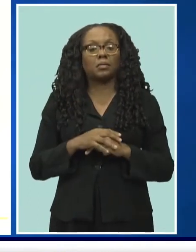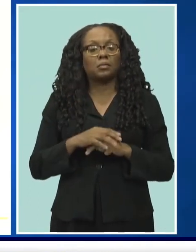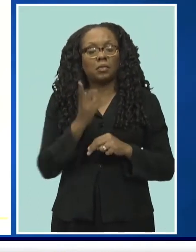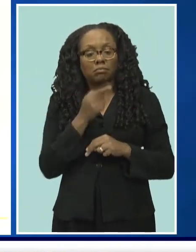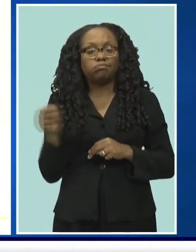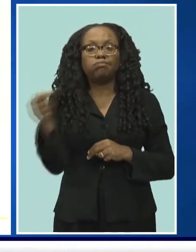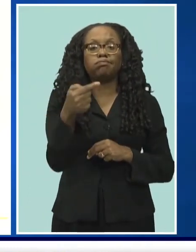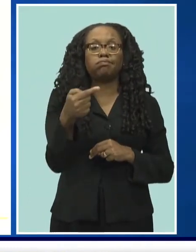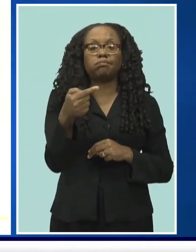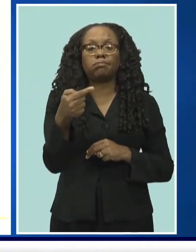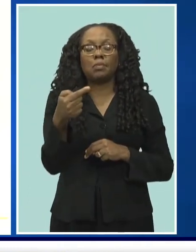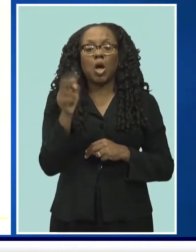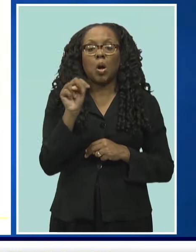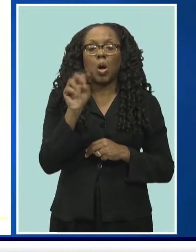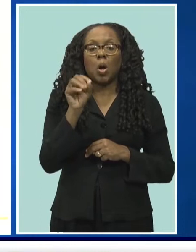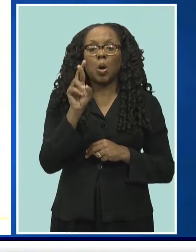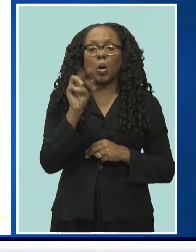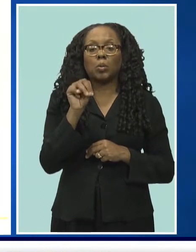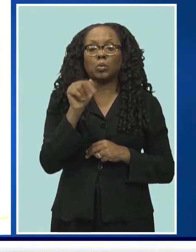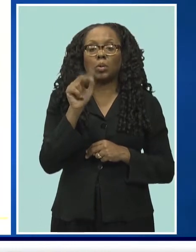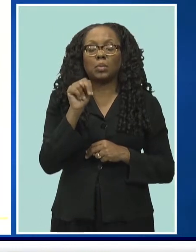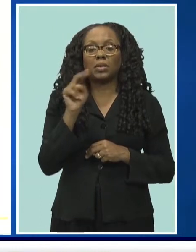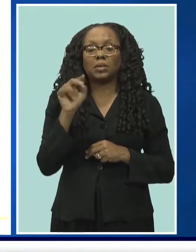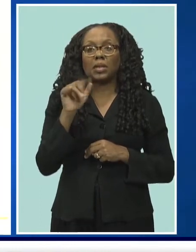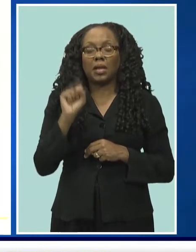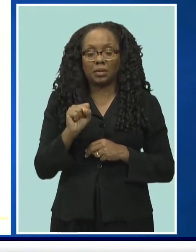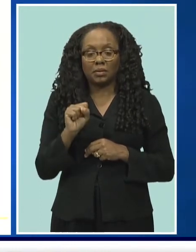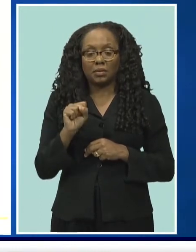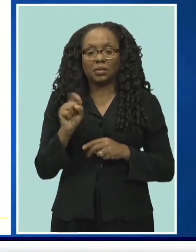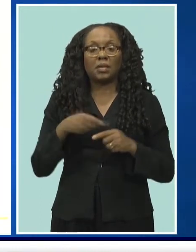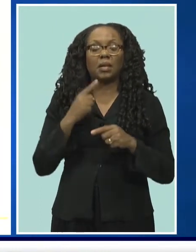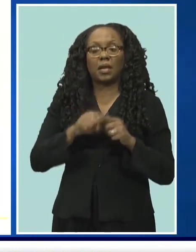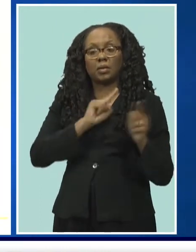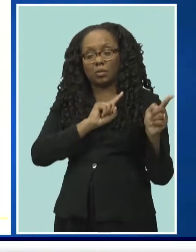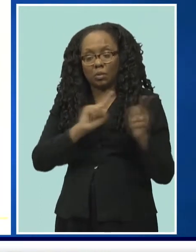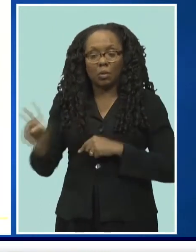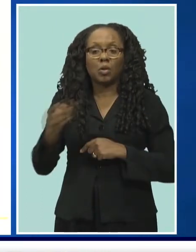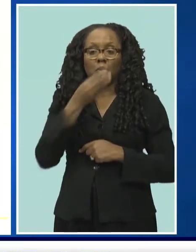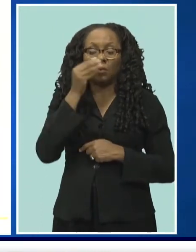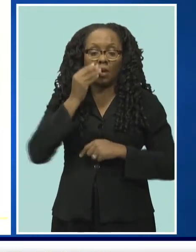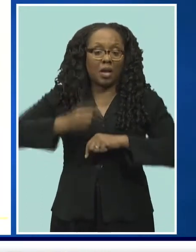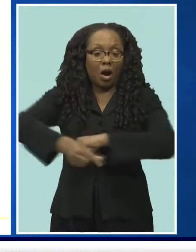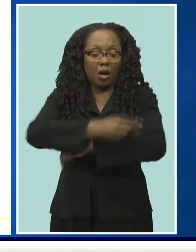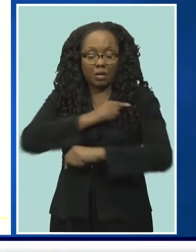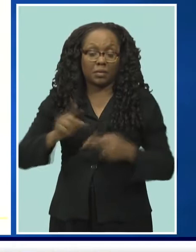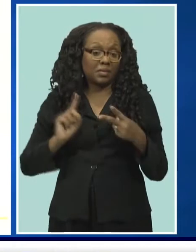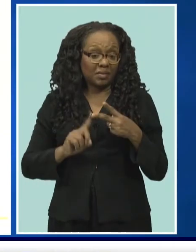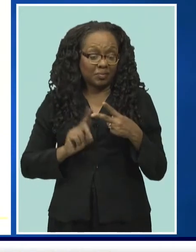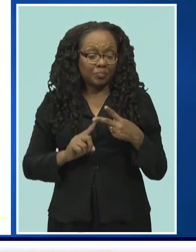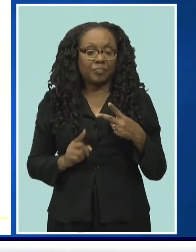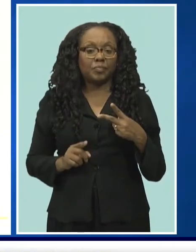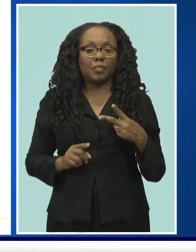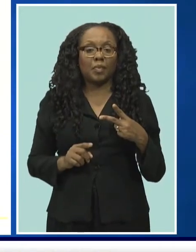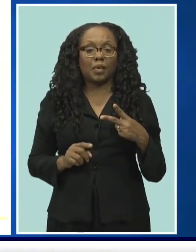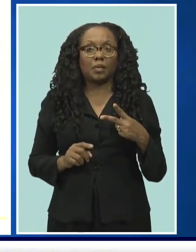and then make their way back down the highway to the Botanical Gardens. The second option for the parade would be